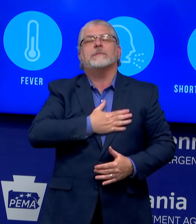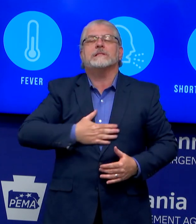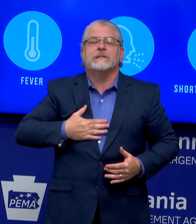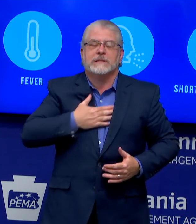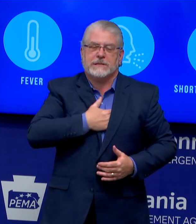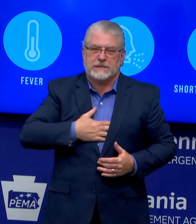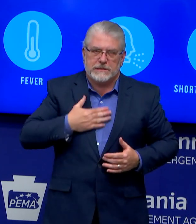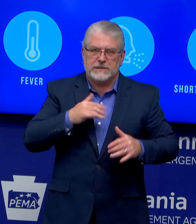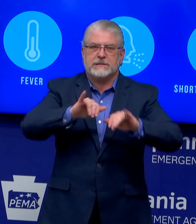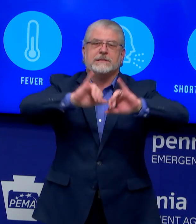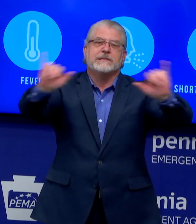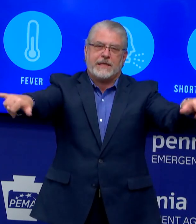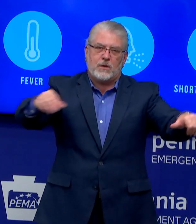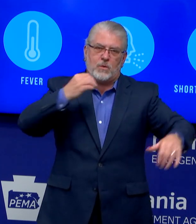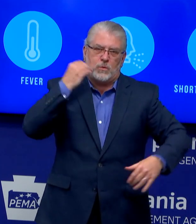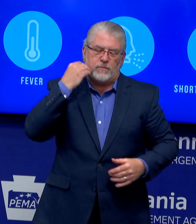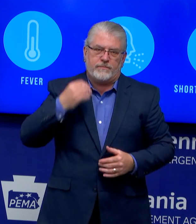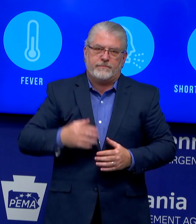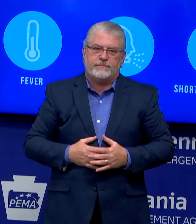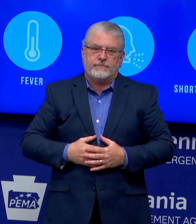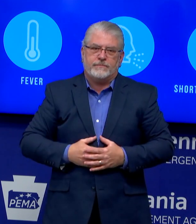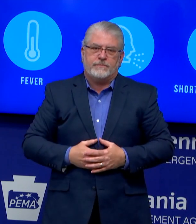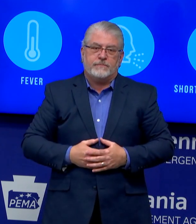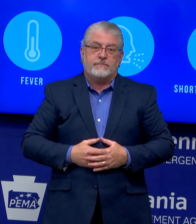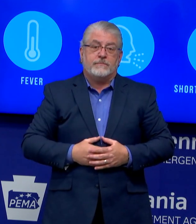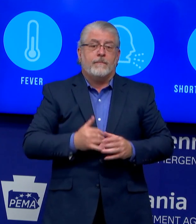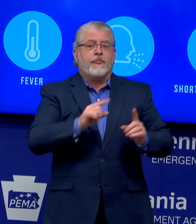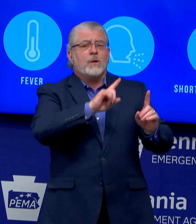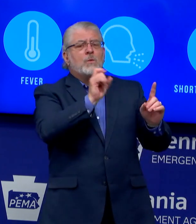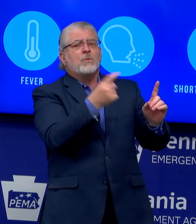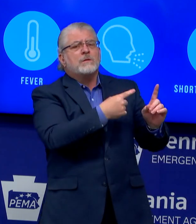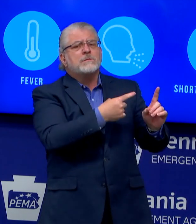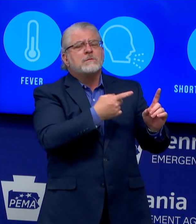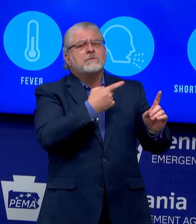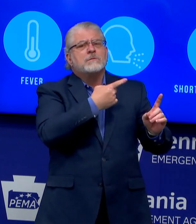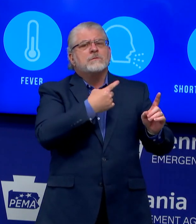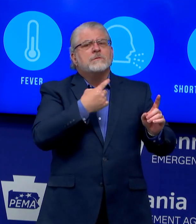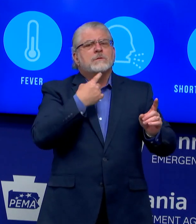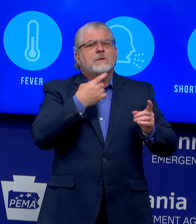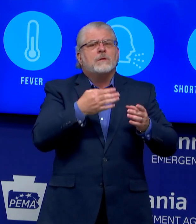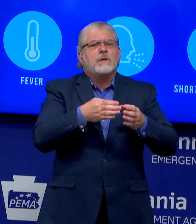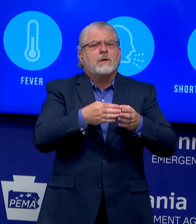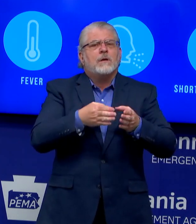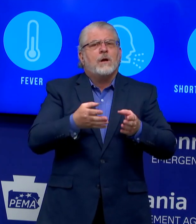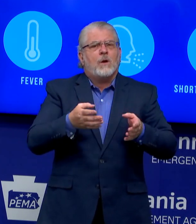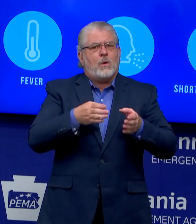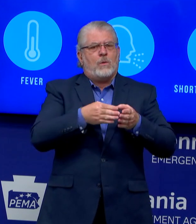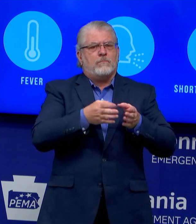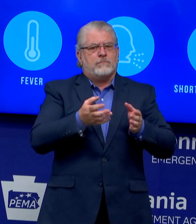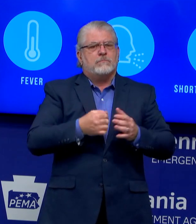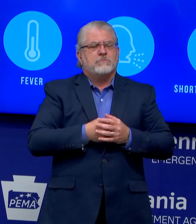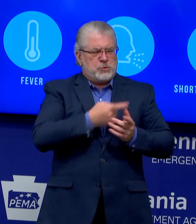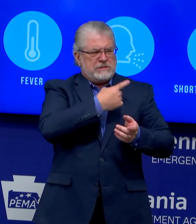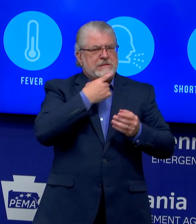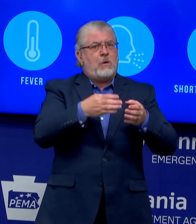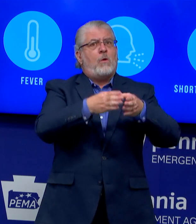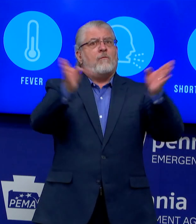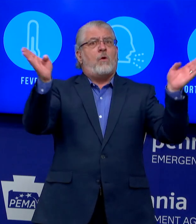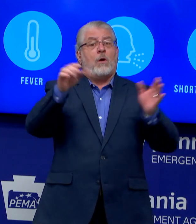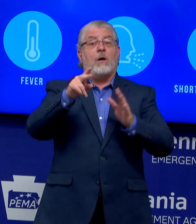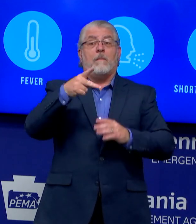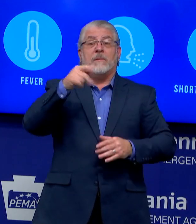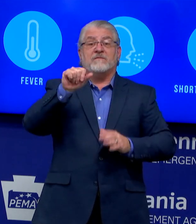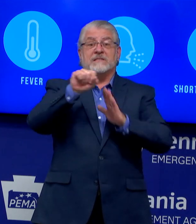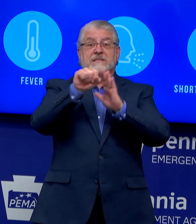that overall, Pennsylvania still has enough beds and ventilators to treat COVID-19 patients. Can you highlight for the people in the Northeast